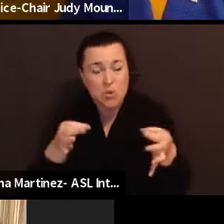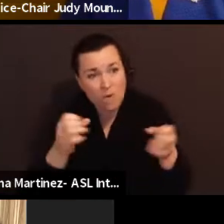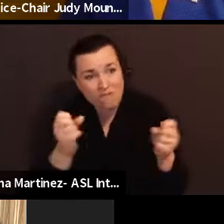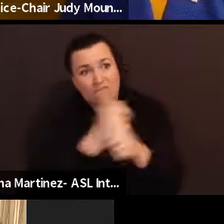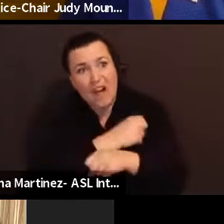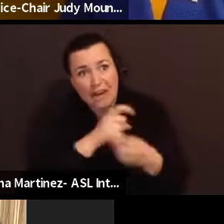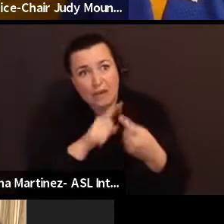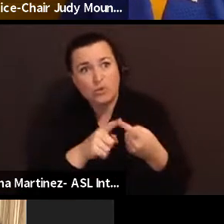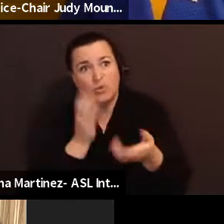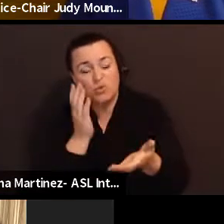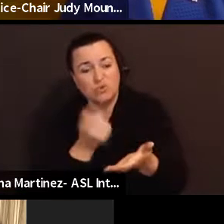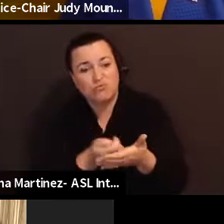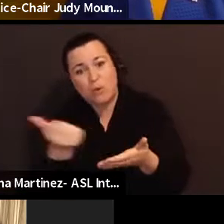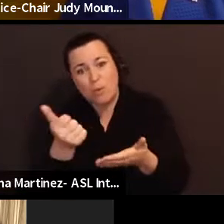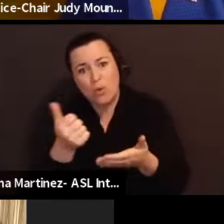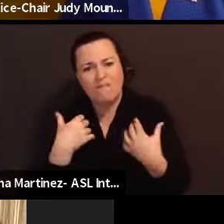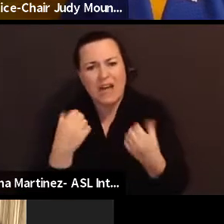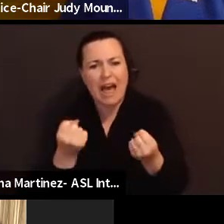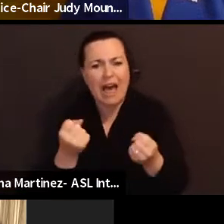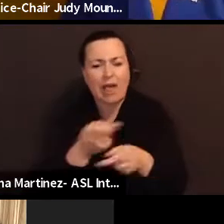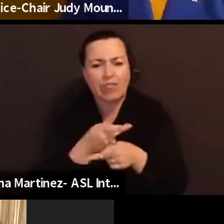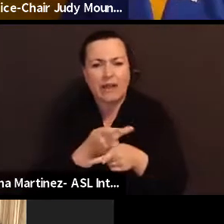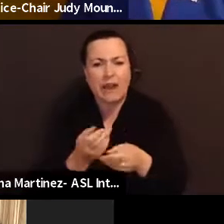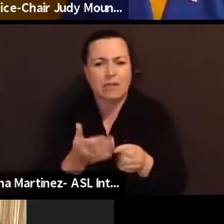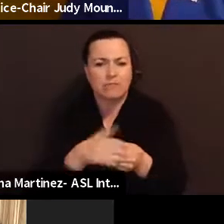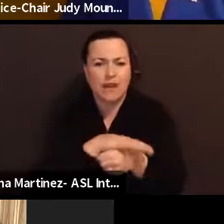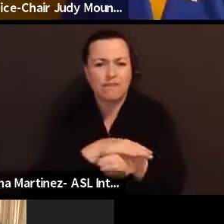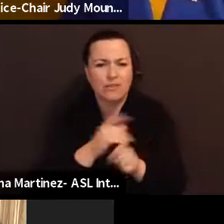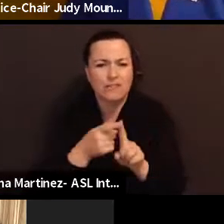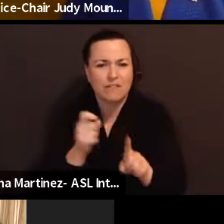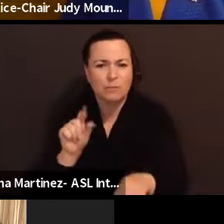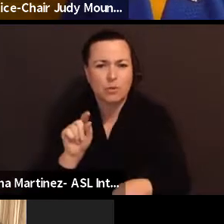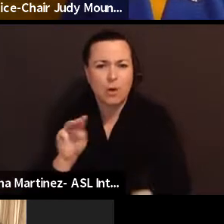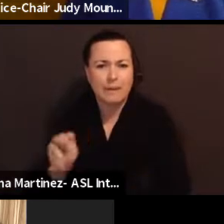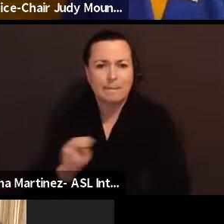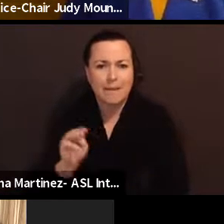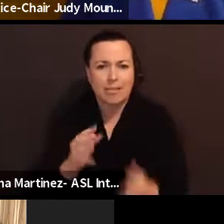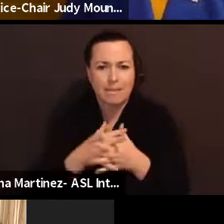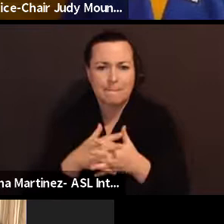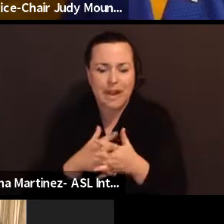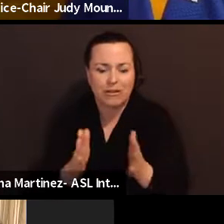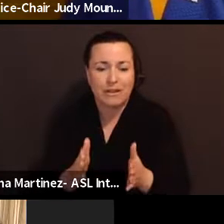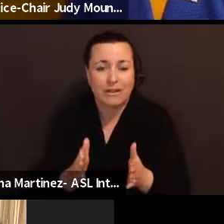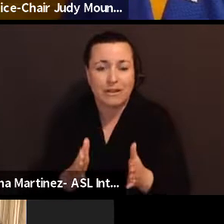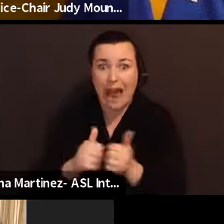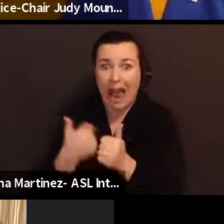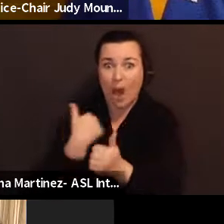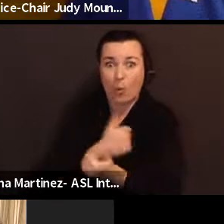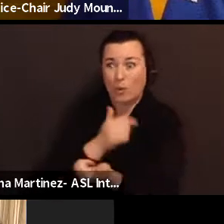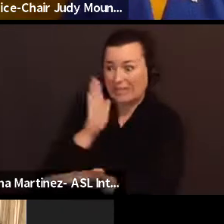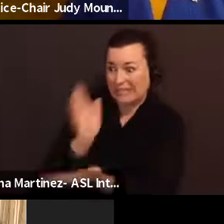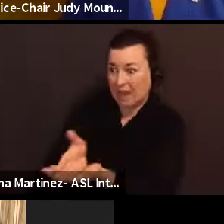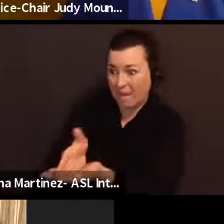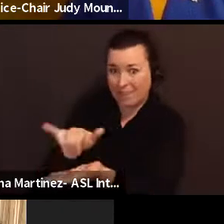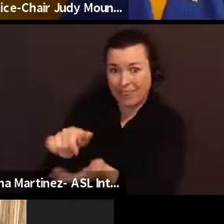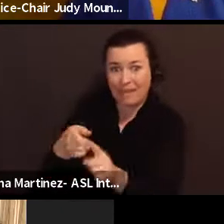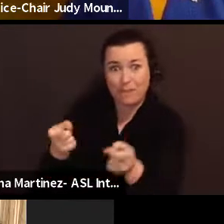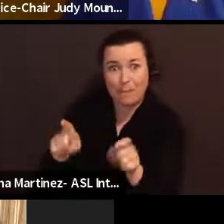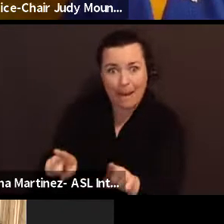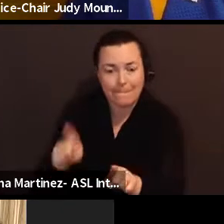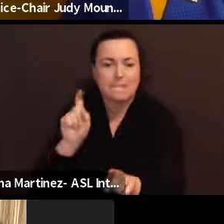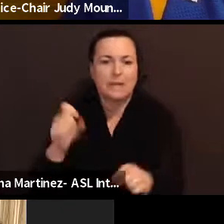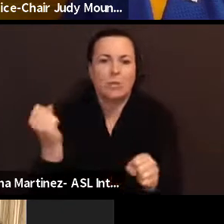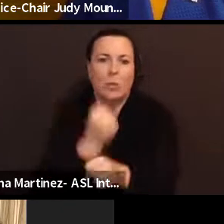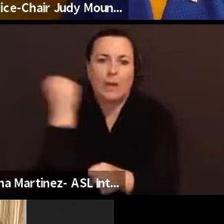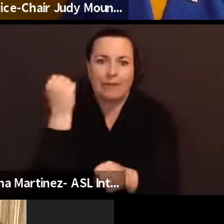Americans. The first way that we stop that from happening is by winning this election. And I am working to